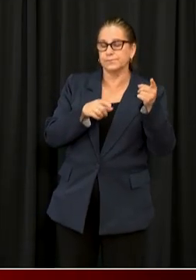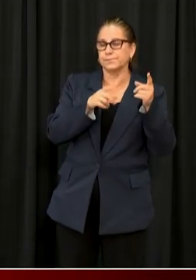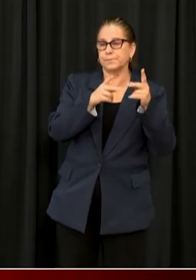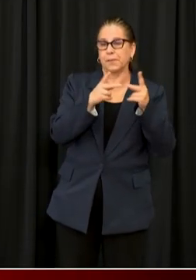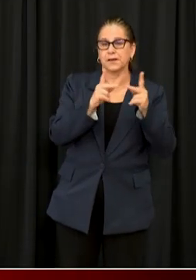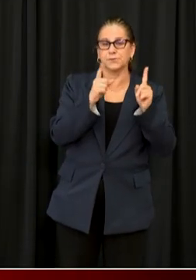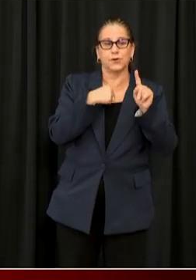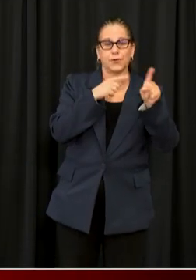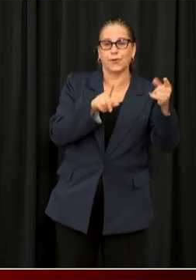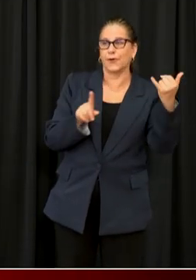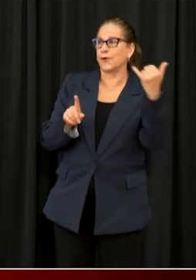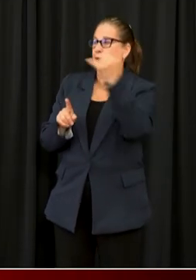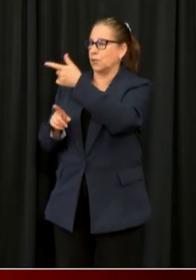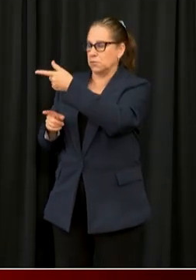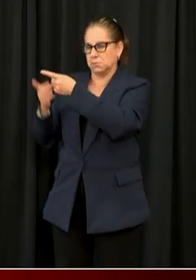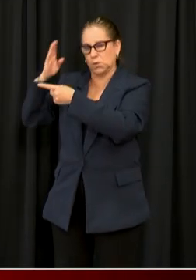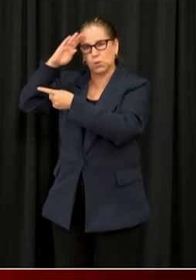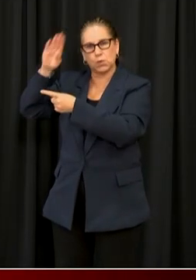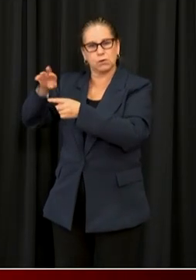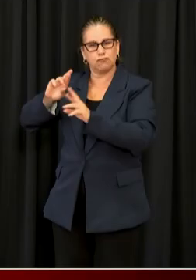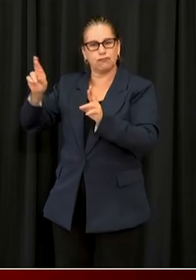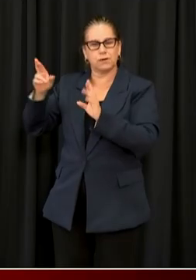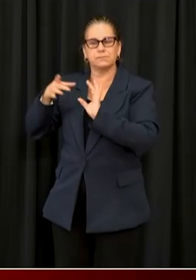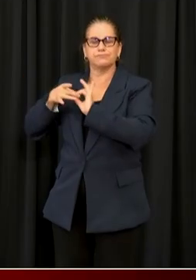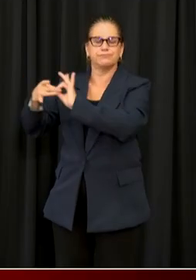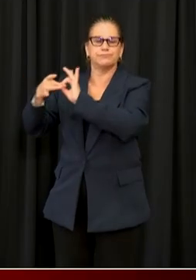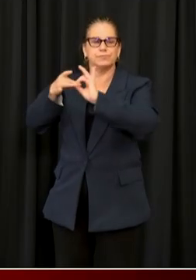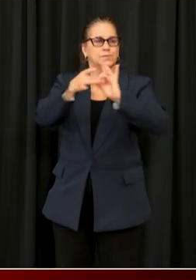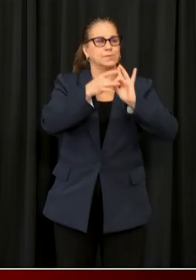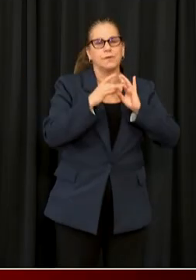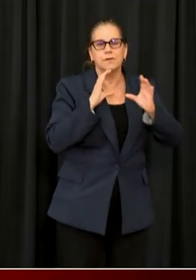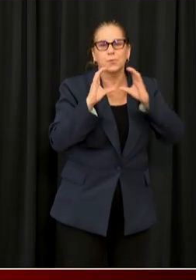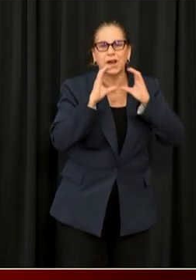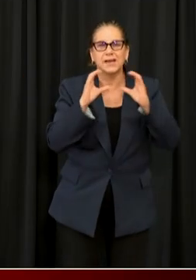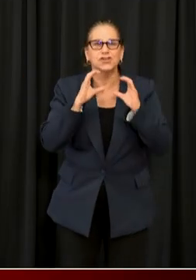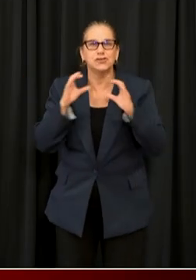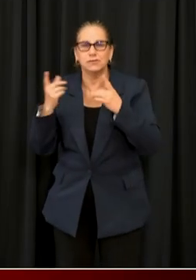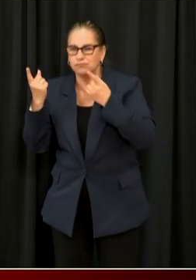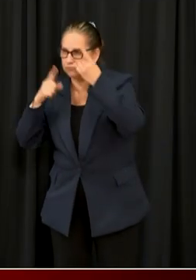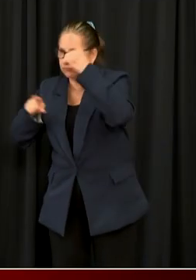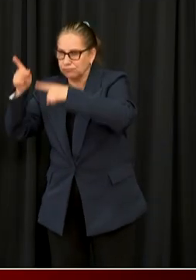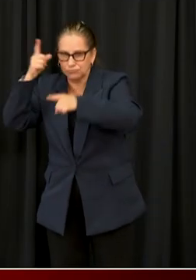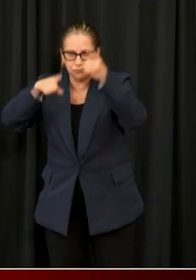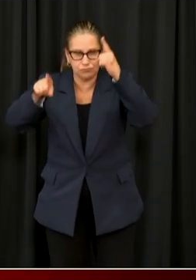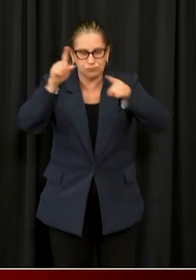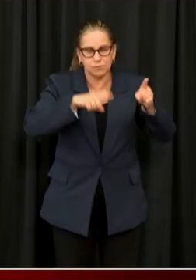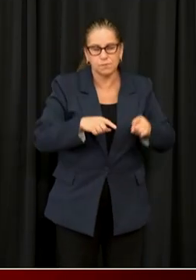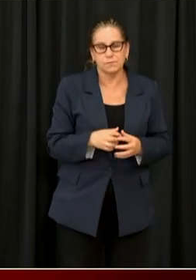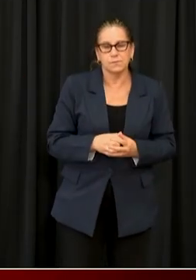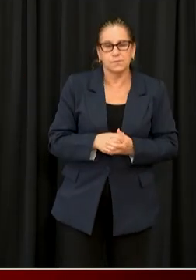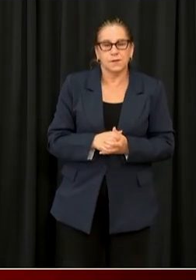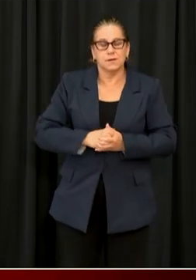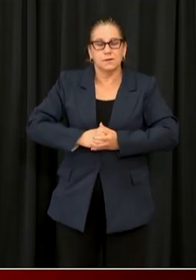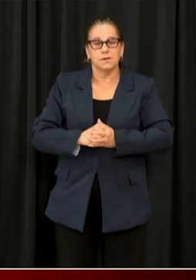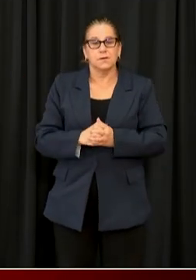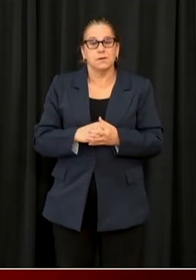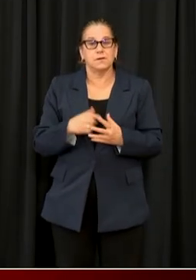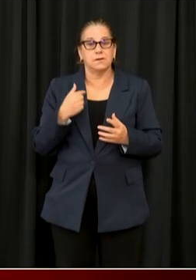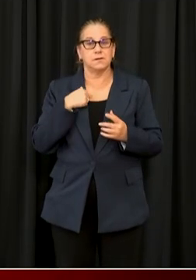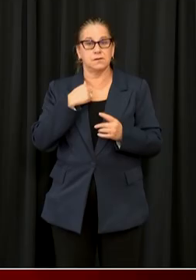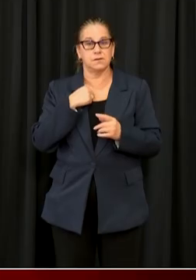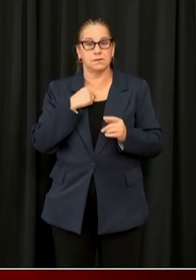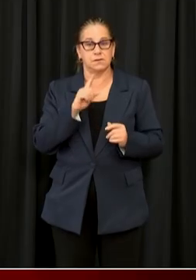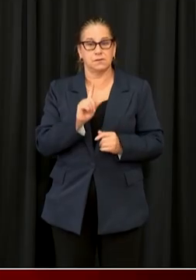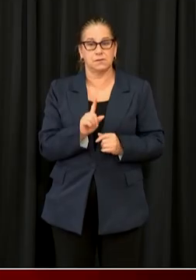today about contact tracing, when individuals who are close contacts to people who are known to have